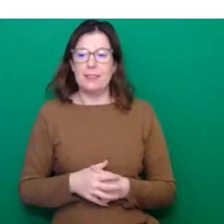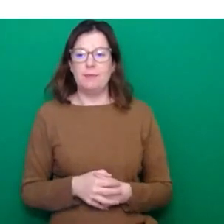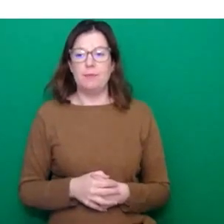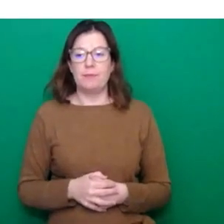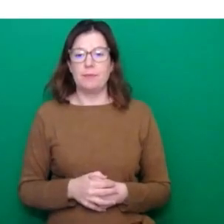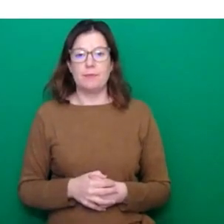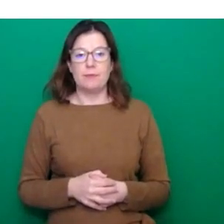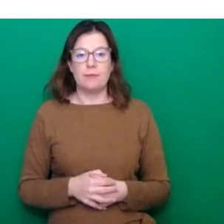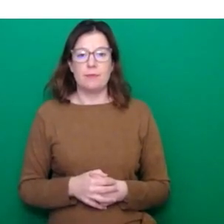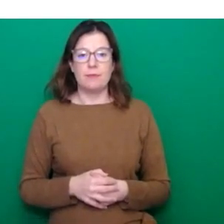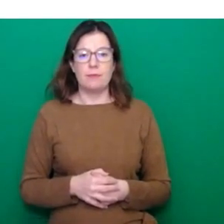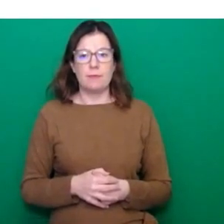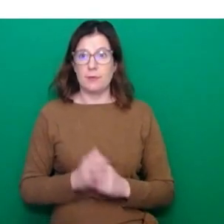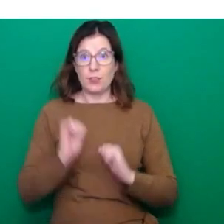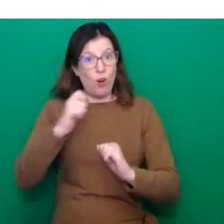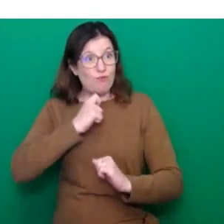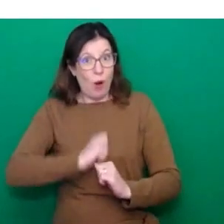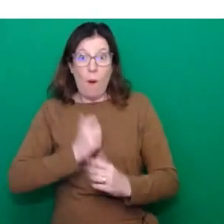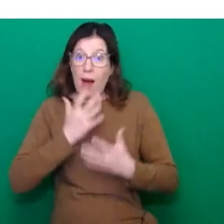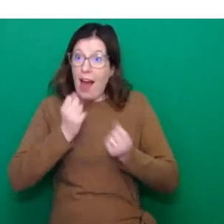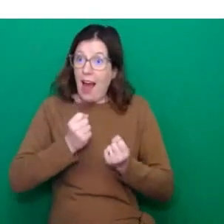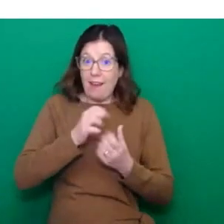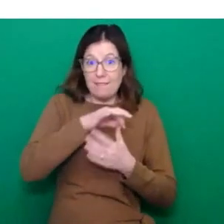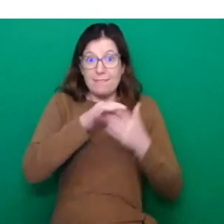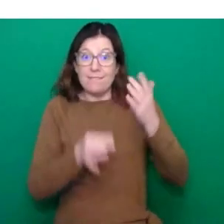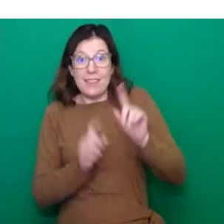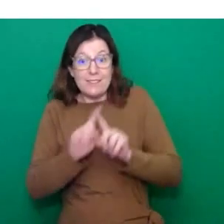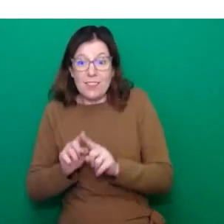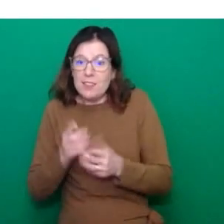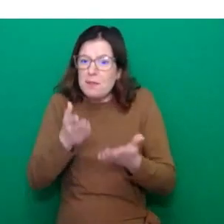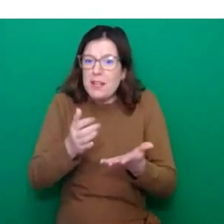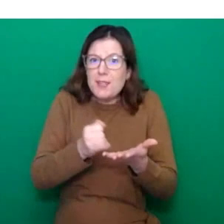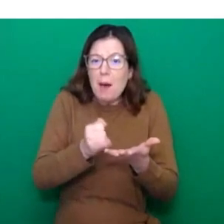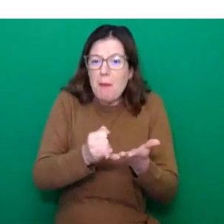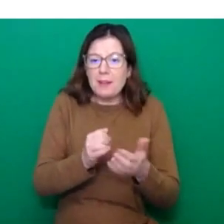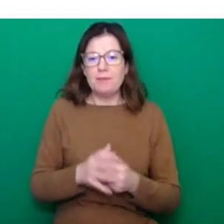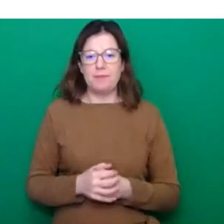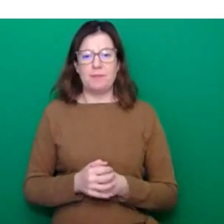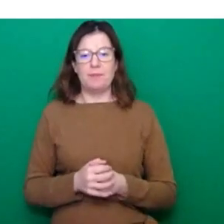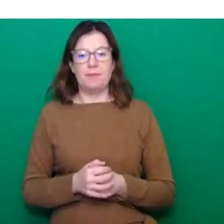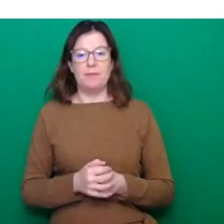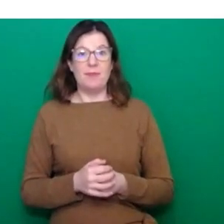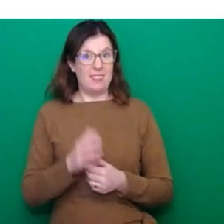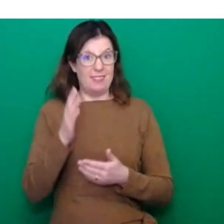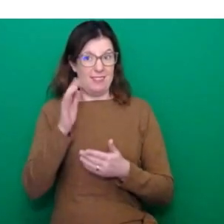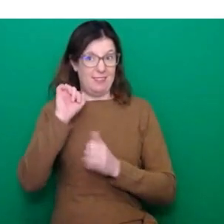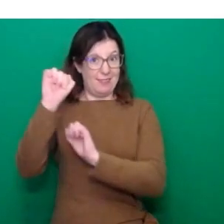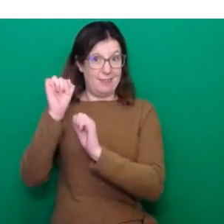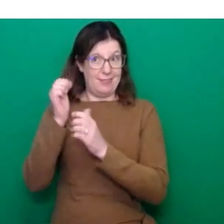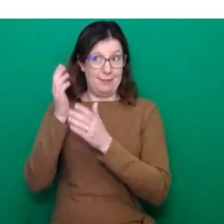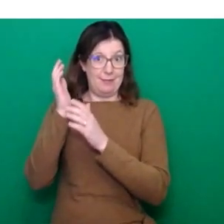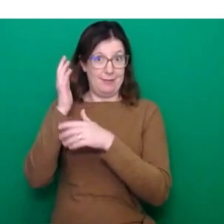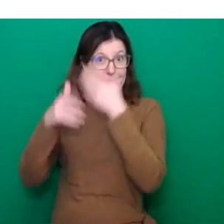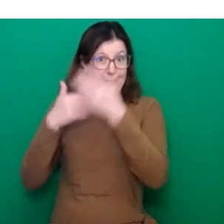So it's a really kind of rich role with different bits. Saba, do you want to say something more on that? I'm just going to say on the back of what Veri has just been saying, that